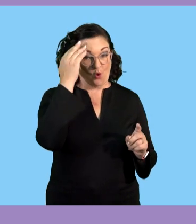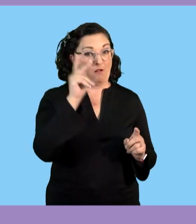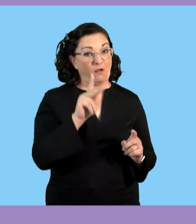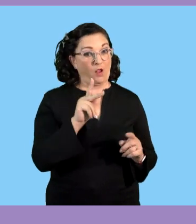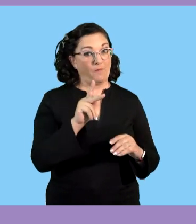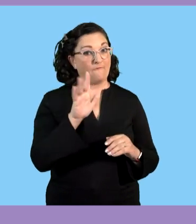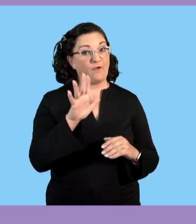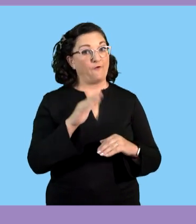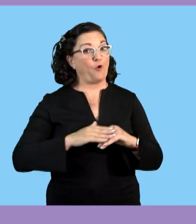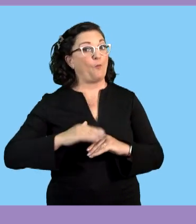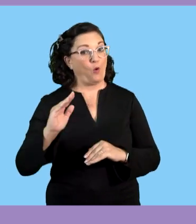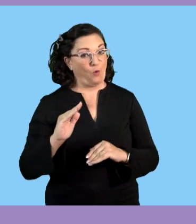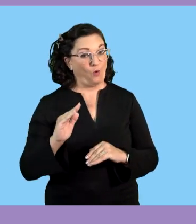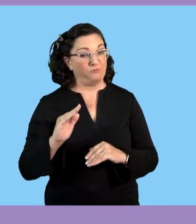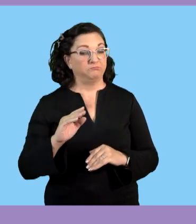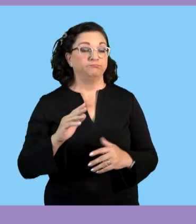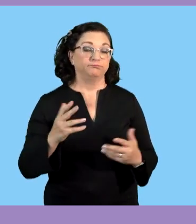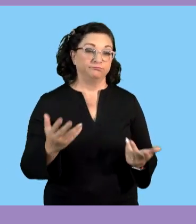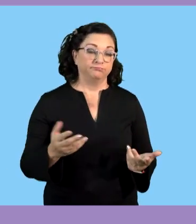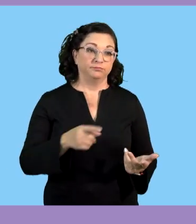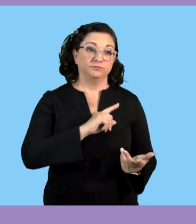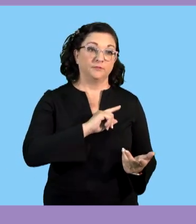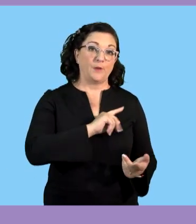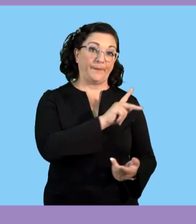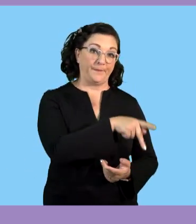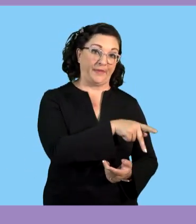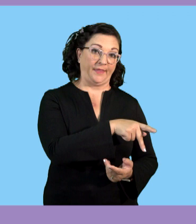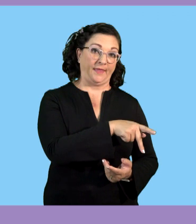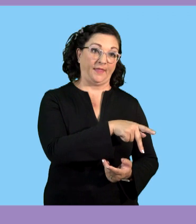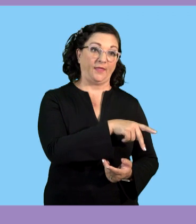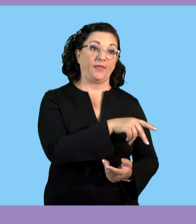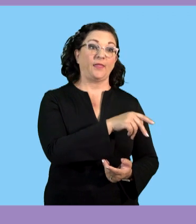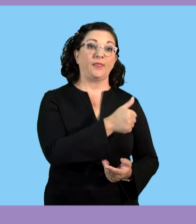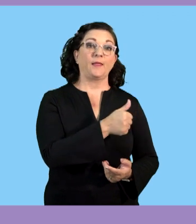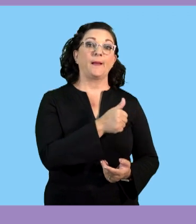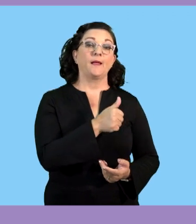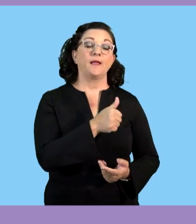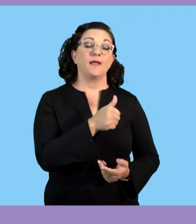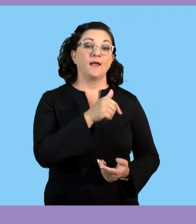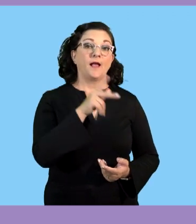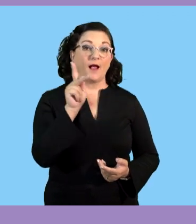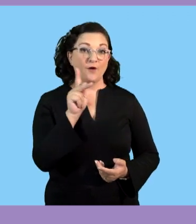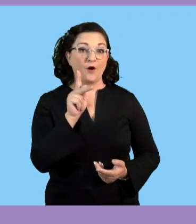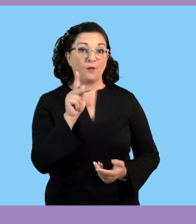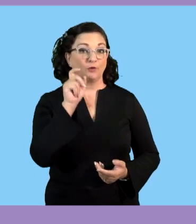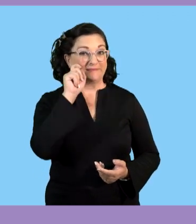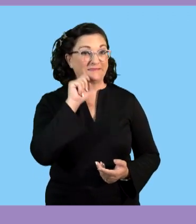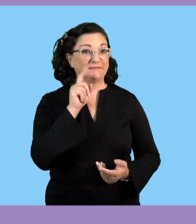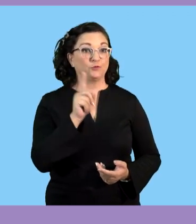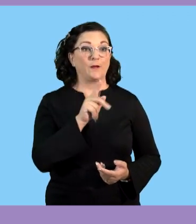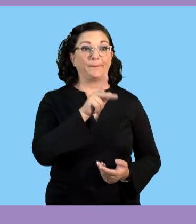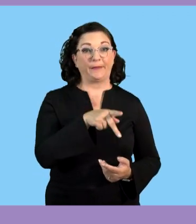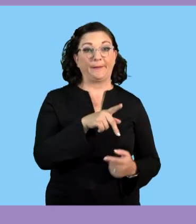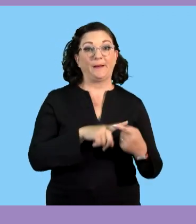is 5 years older than the brother. So if the brother's age is P, then Karabo's age will be that his